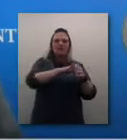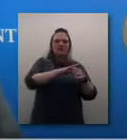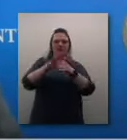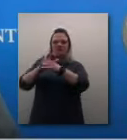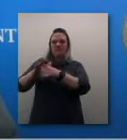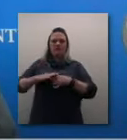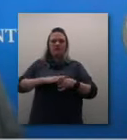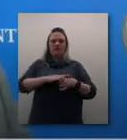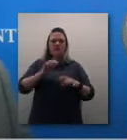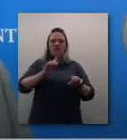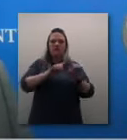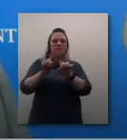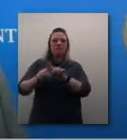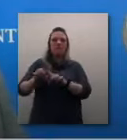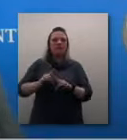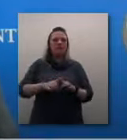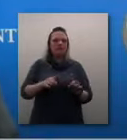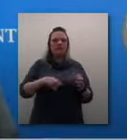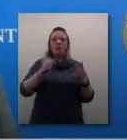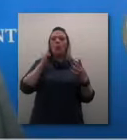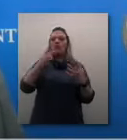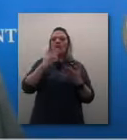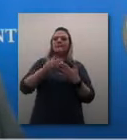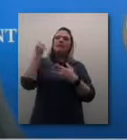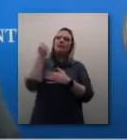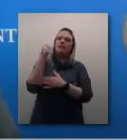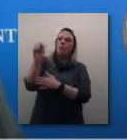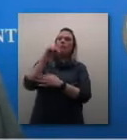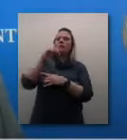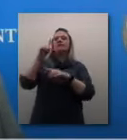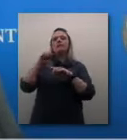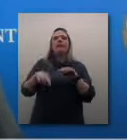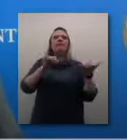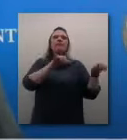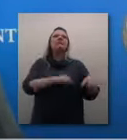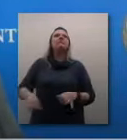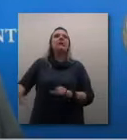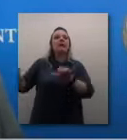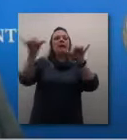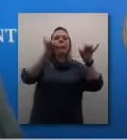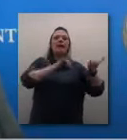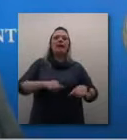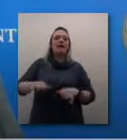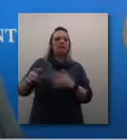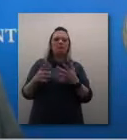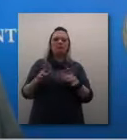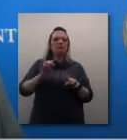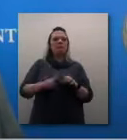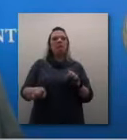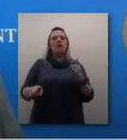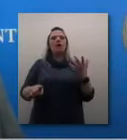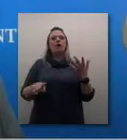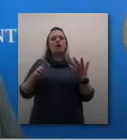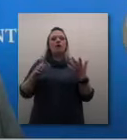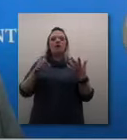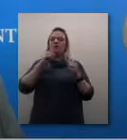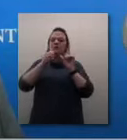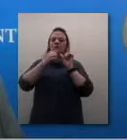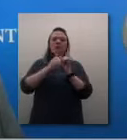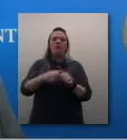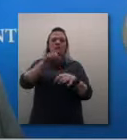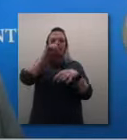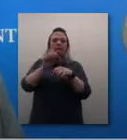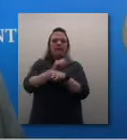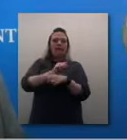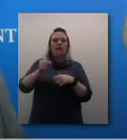basis. I understand what some of the protesters were saying. We can't treat everyone the same, and that's correct. But you have to go with the raw data and the actual data